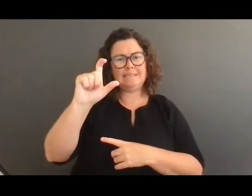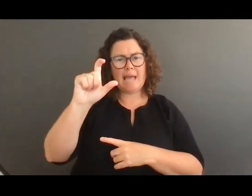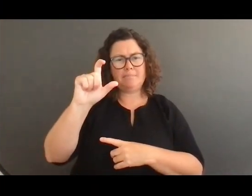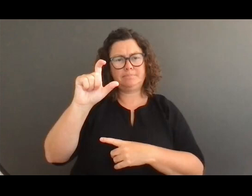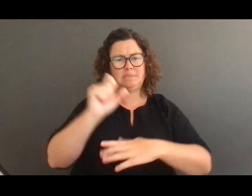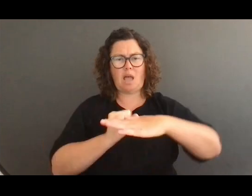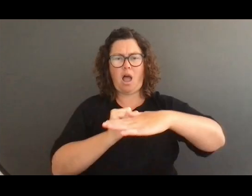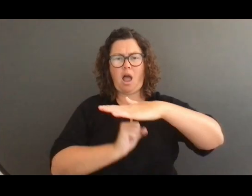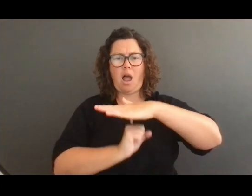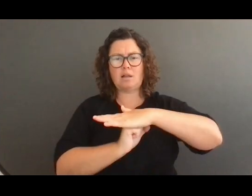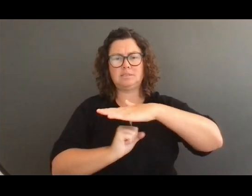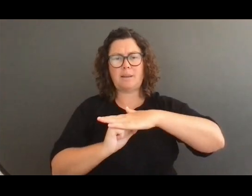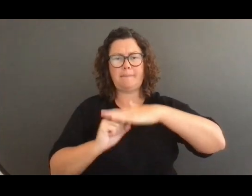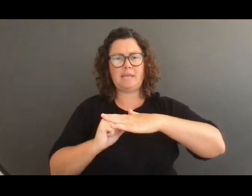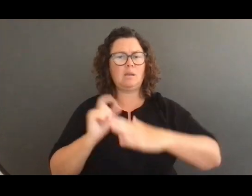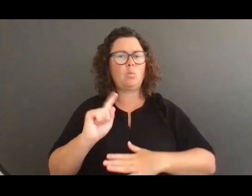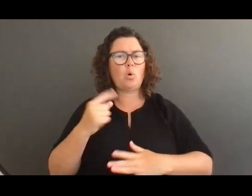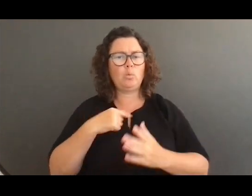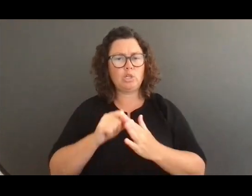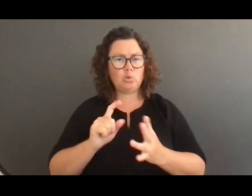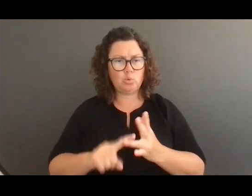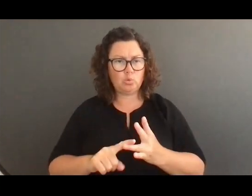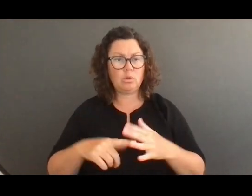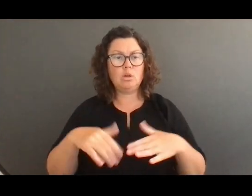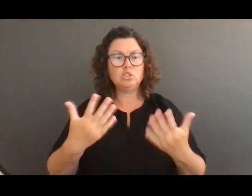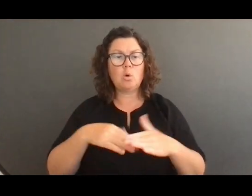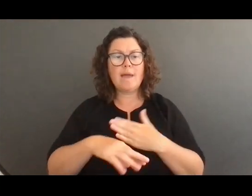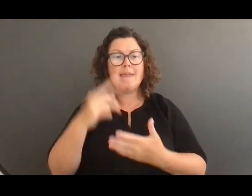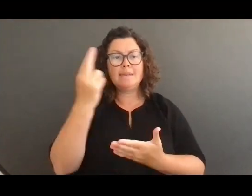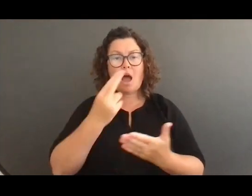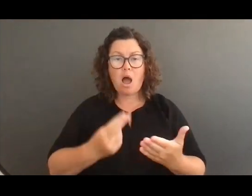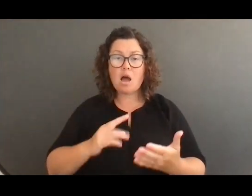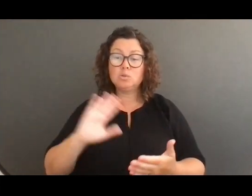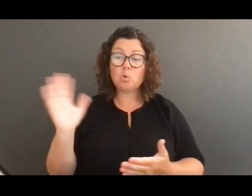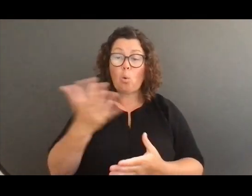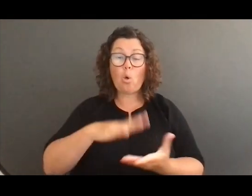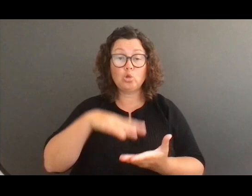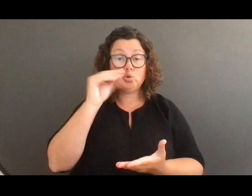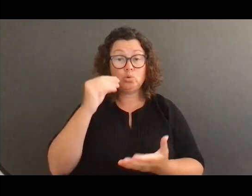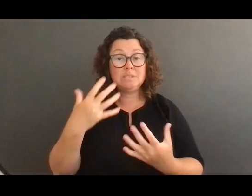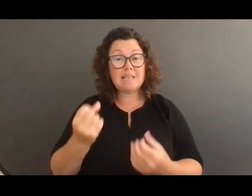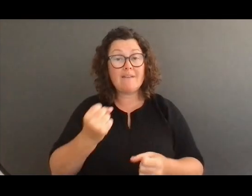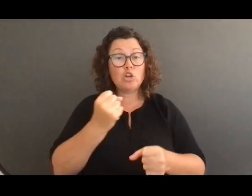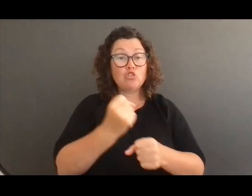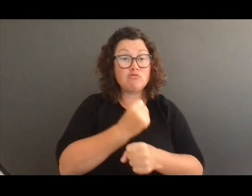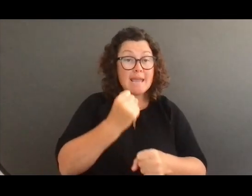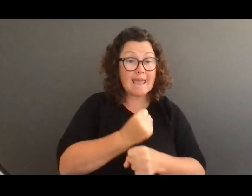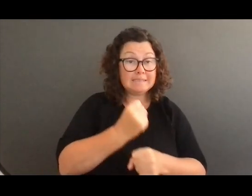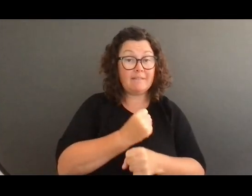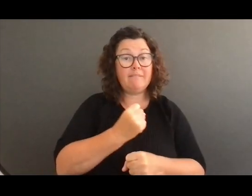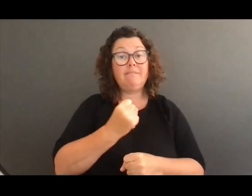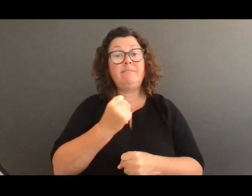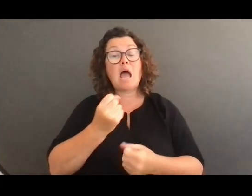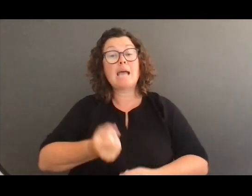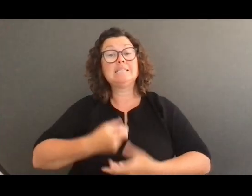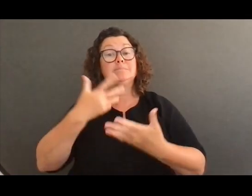that all students have creative and expressive potential. So to represent